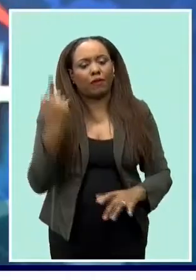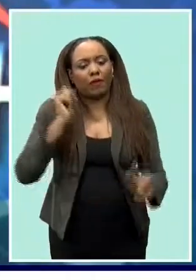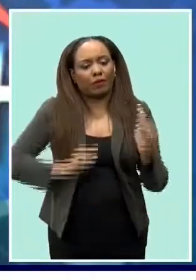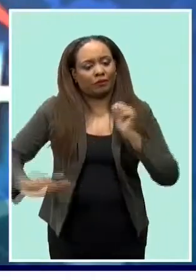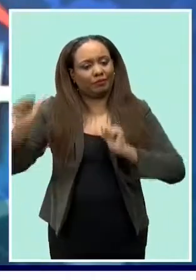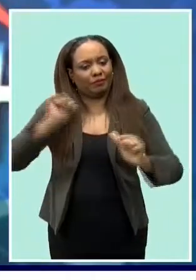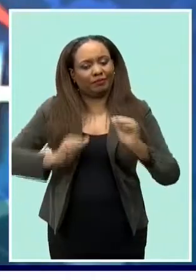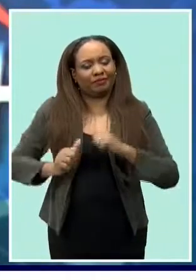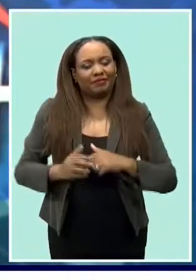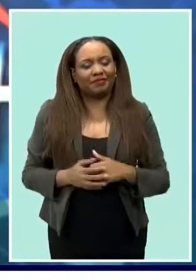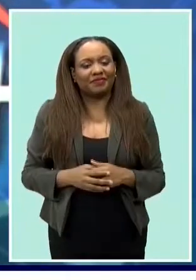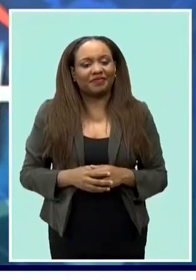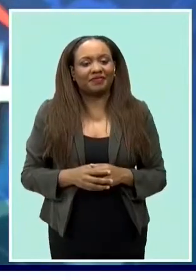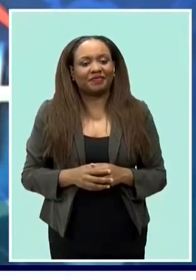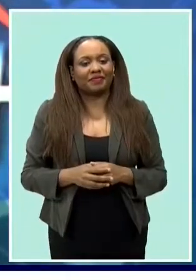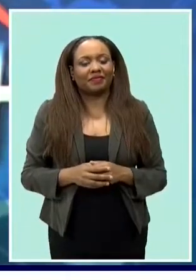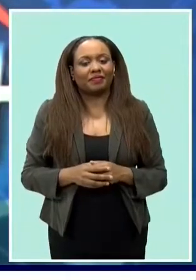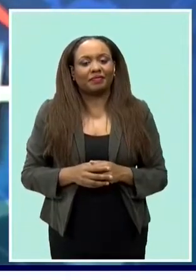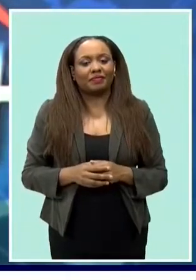show.